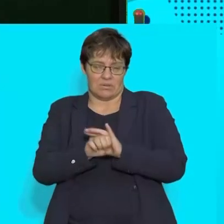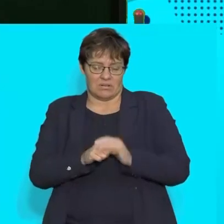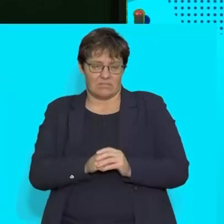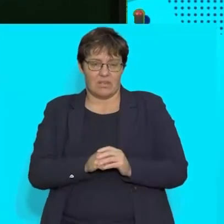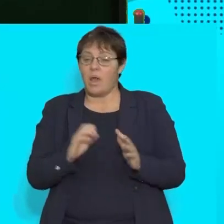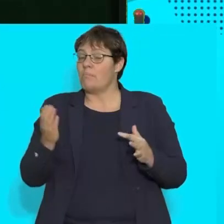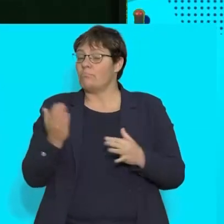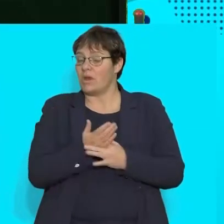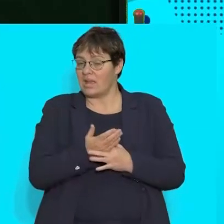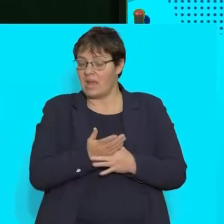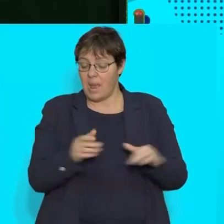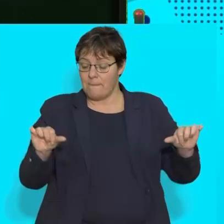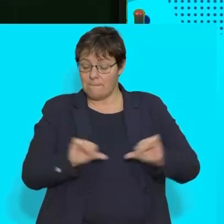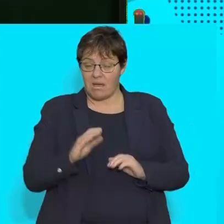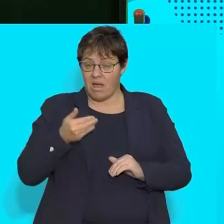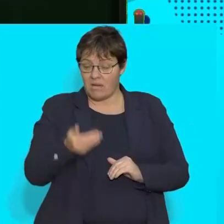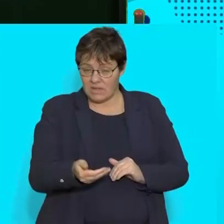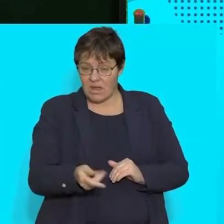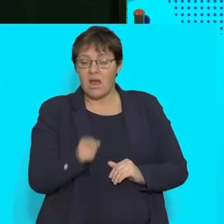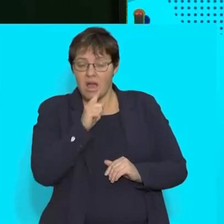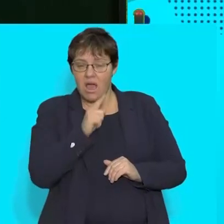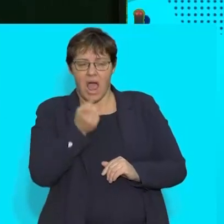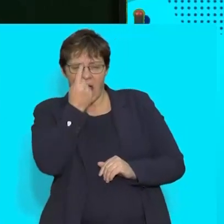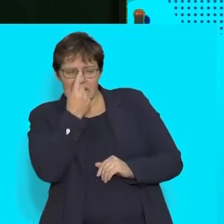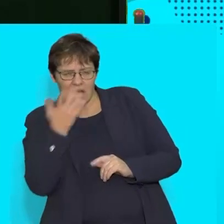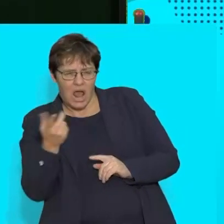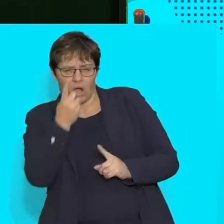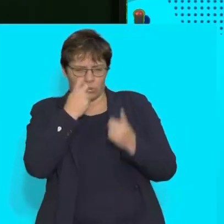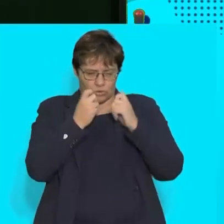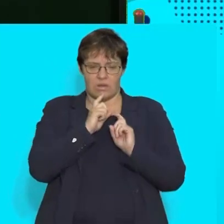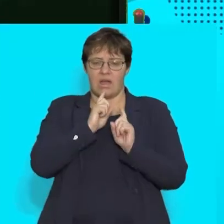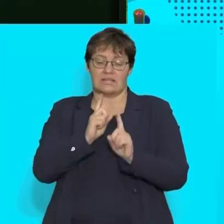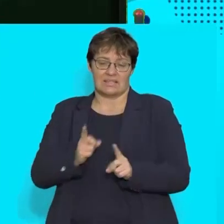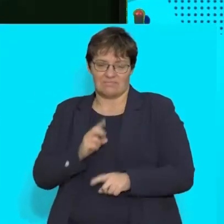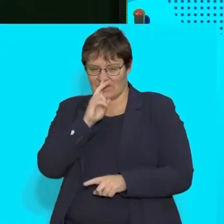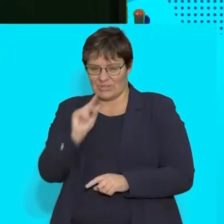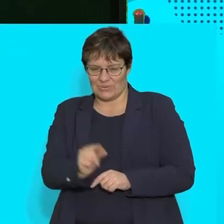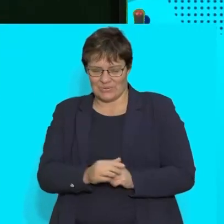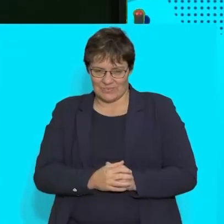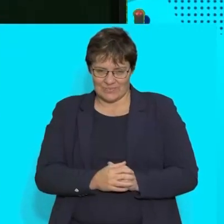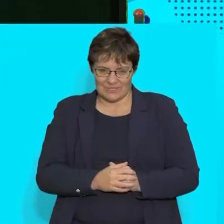little break, and when we get back, we'll apply our understanding to a few questions. See you in a bit.